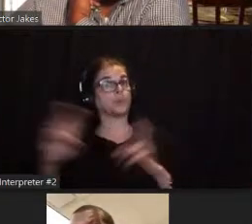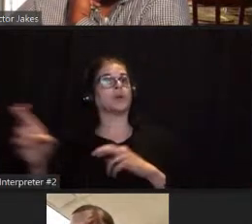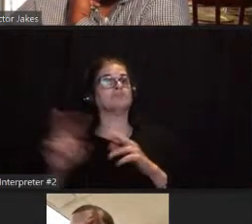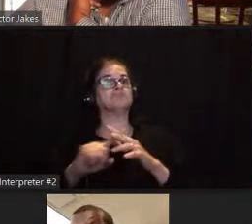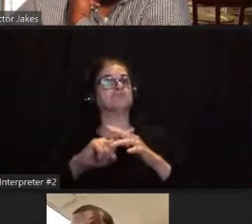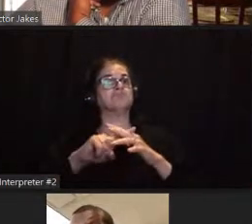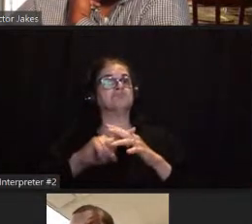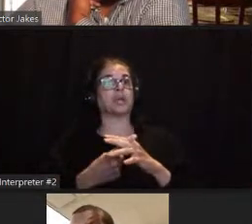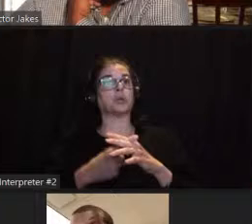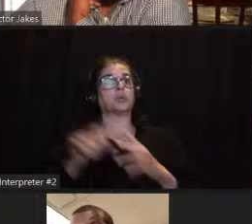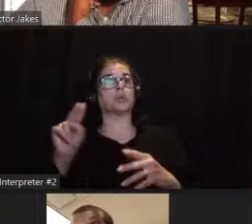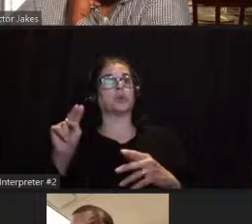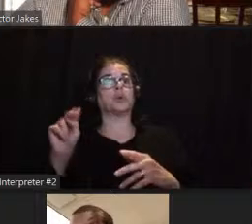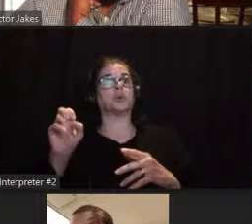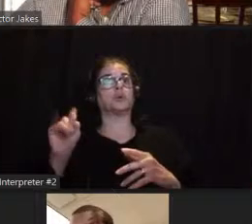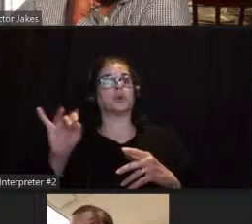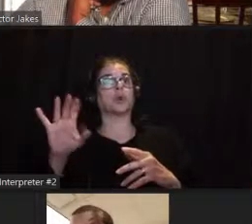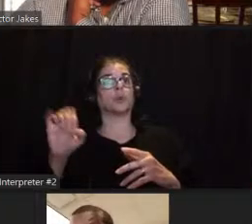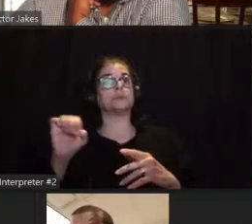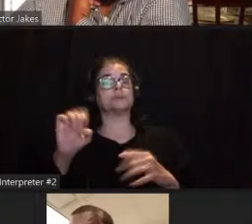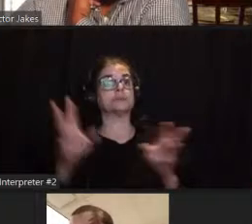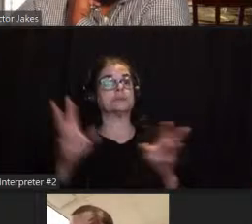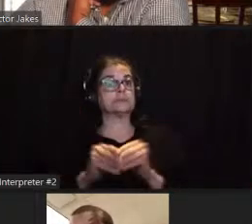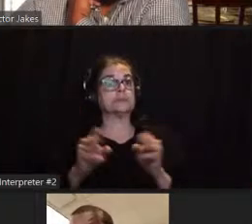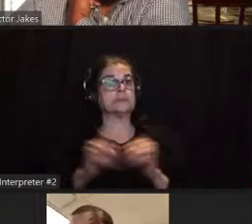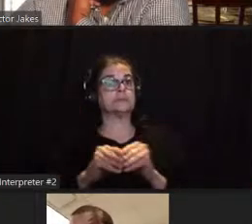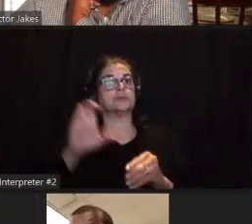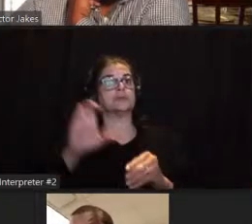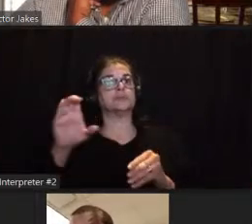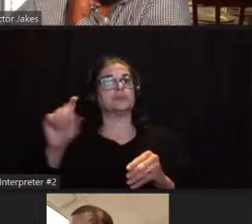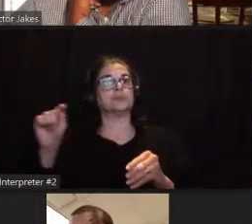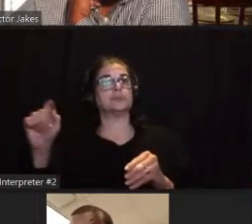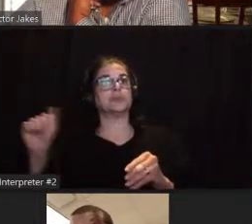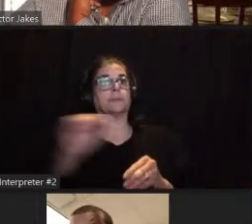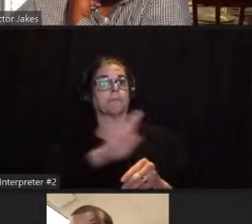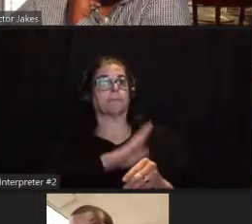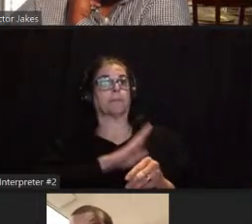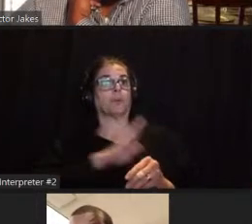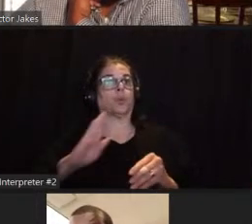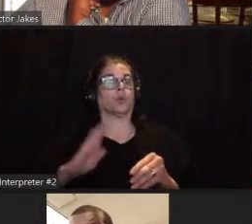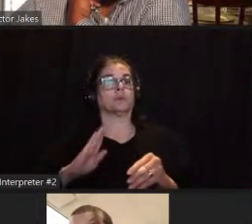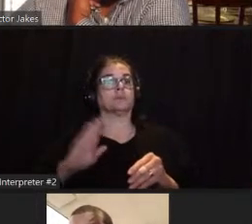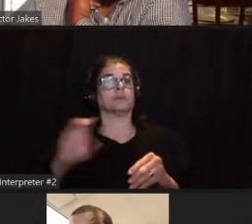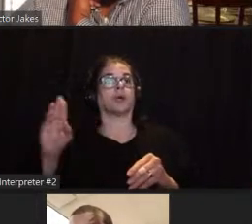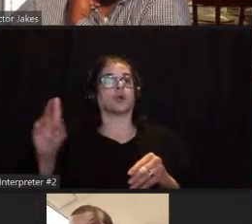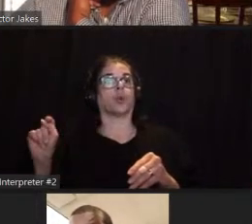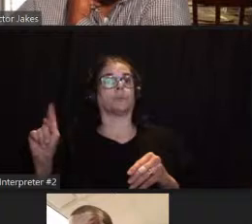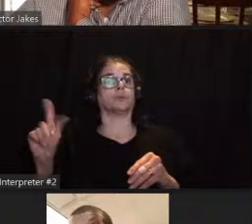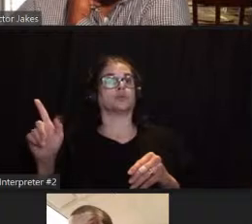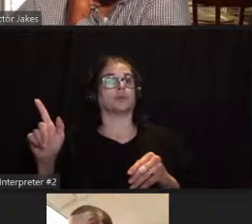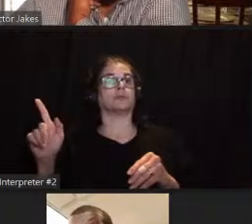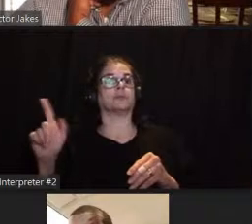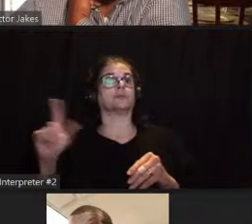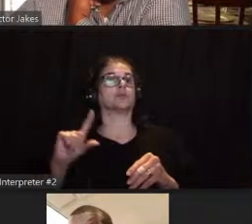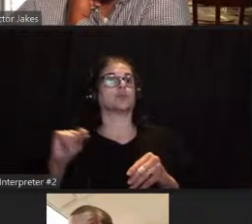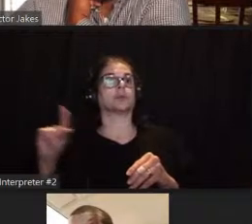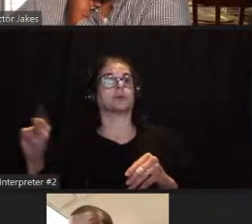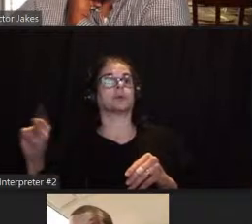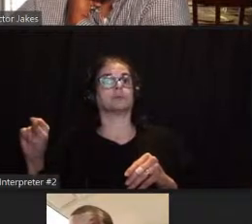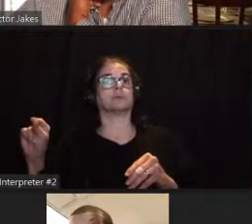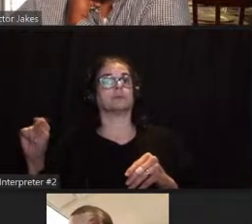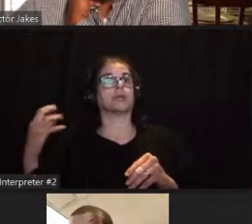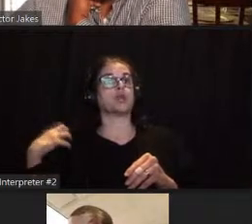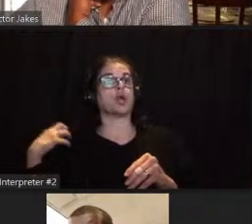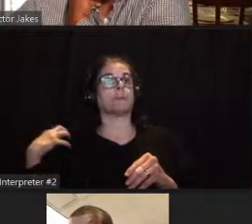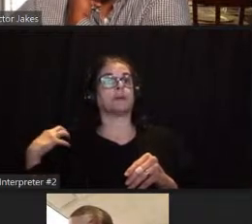Notice meeting of the Chicago Transit Board of October 21st, 2020. Chairman Alvaro Rosales, we're ready to begin when you are.